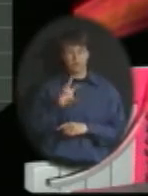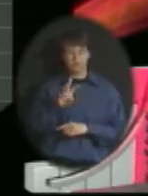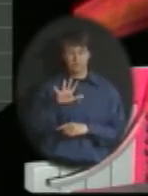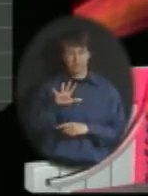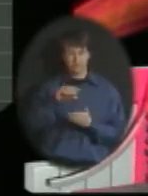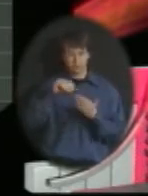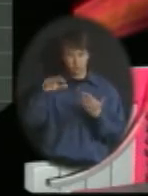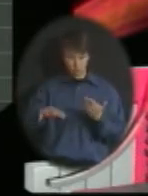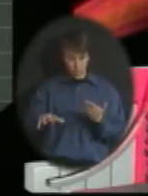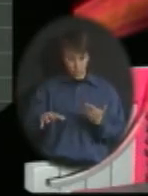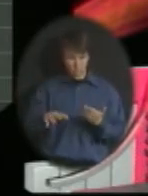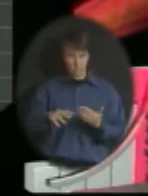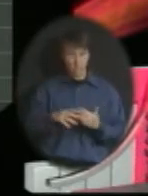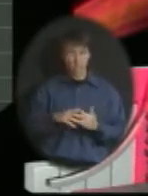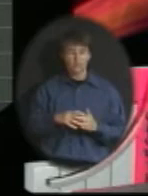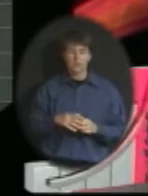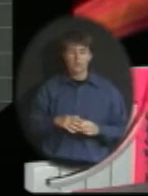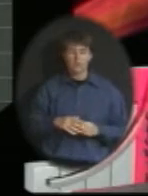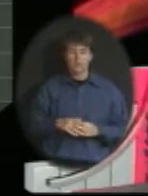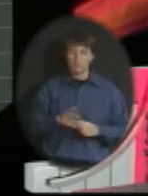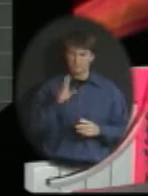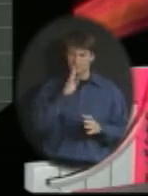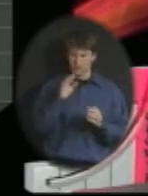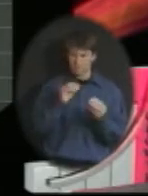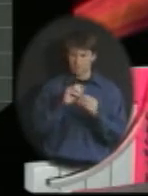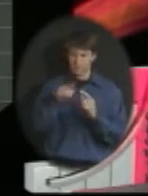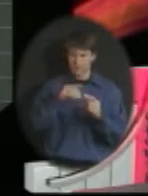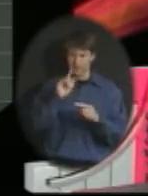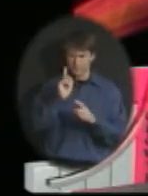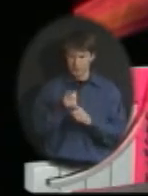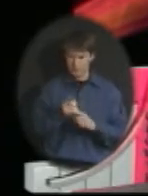965 students. And we'll talk a little bit about that in just a moment.